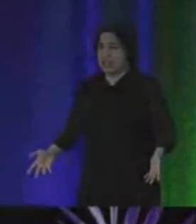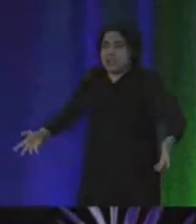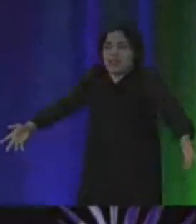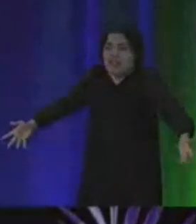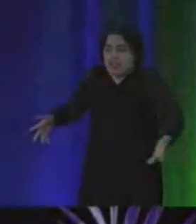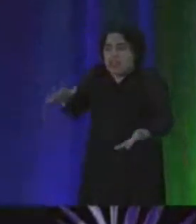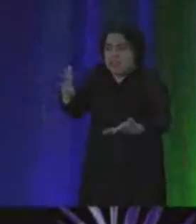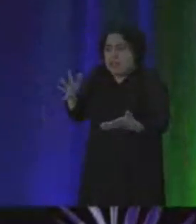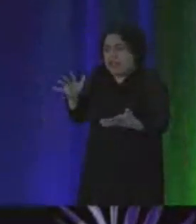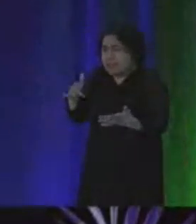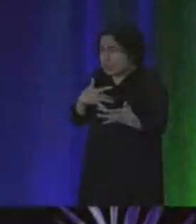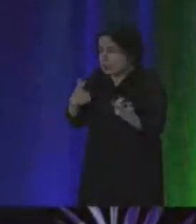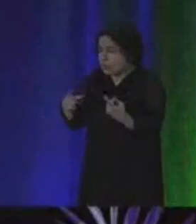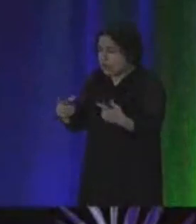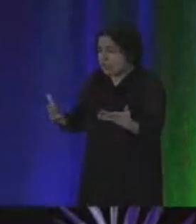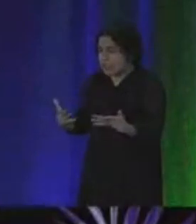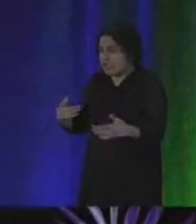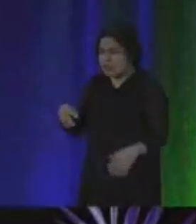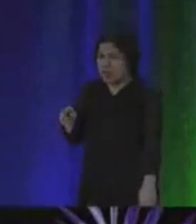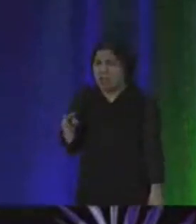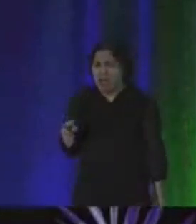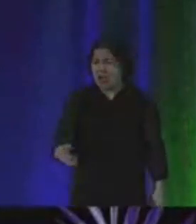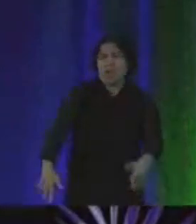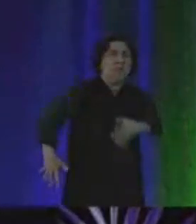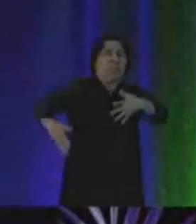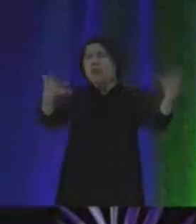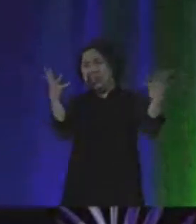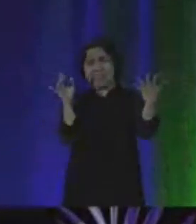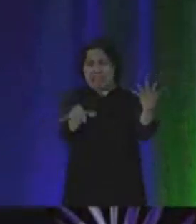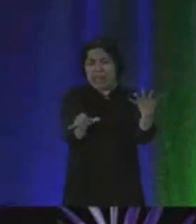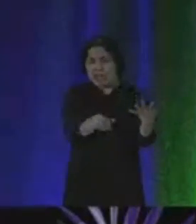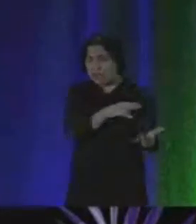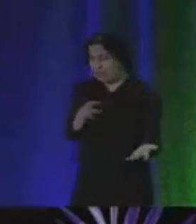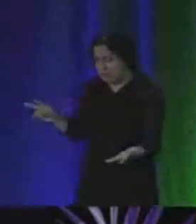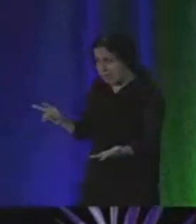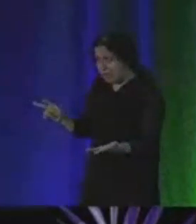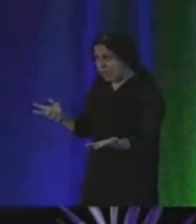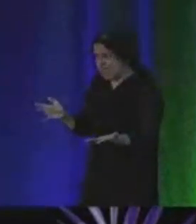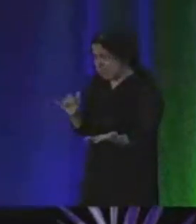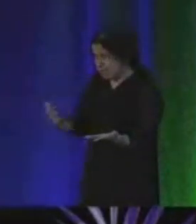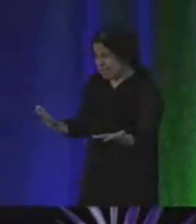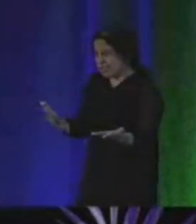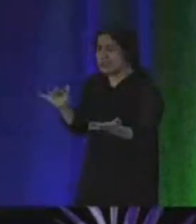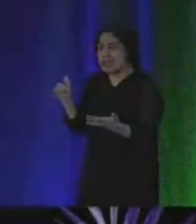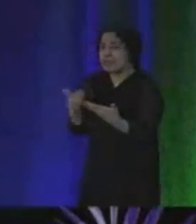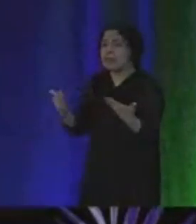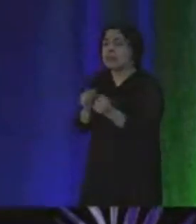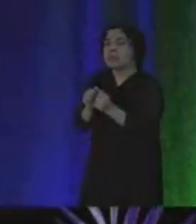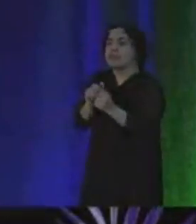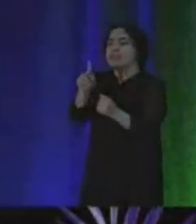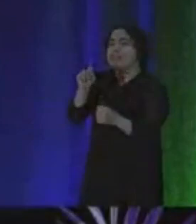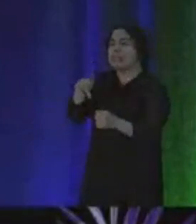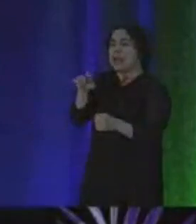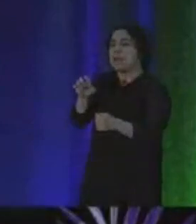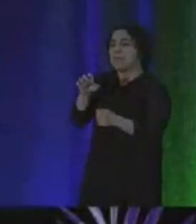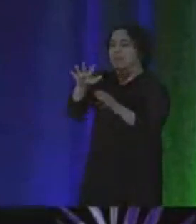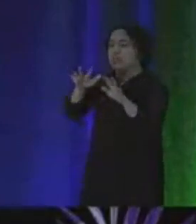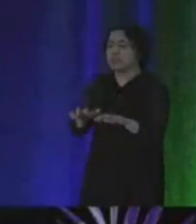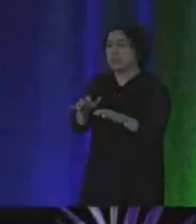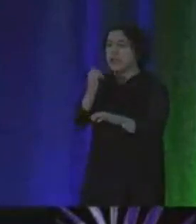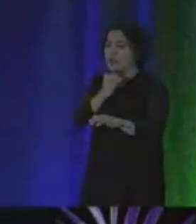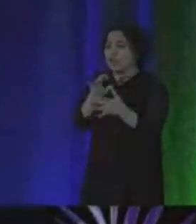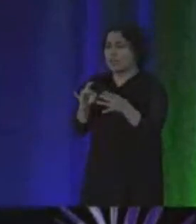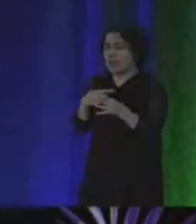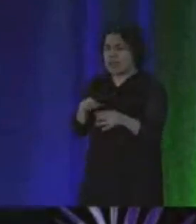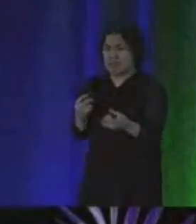kind of like what's going on in here. Like, you look at that and you're like, what is this supposed to be, right? Like, it's the same thing with like TypeScript error messages. Like, I'm like, what is